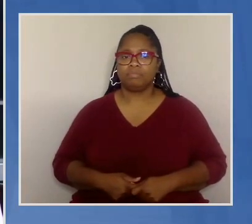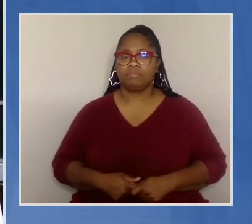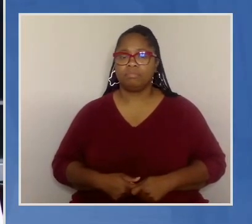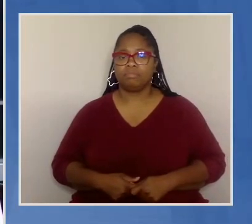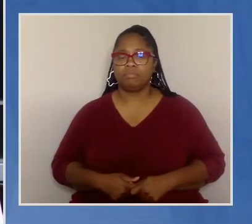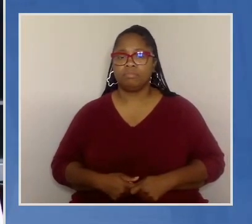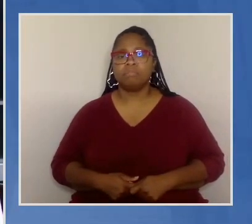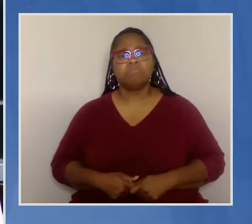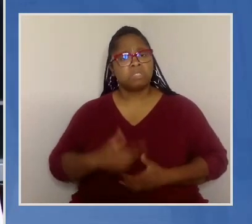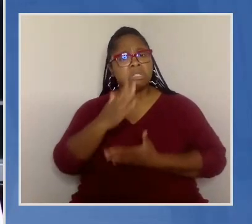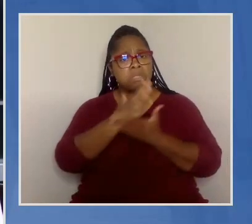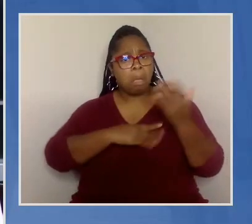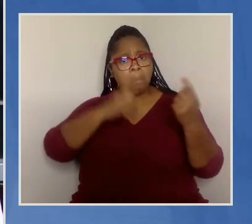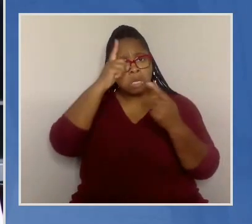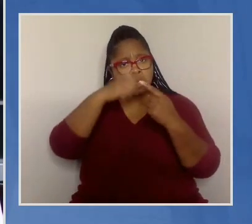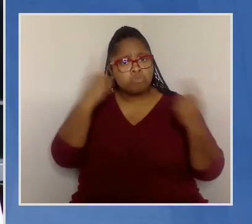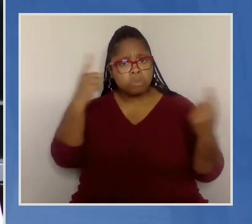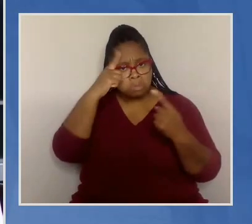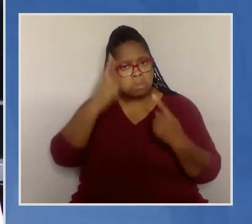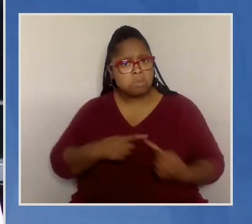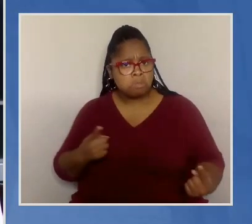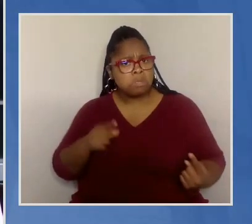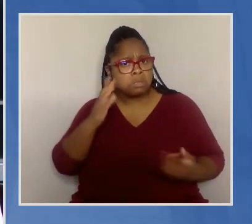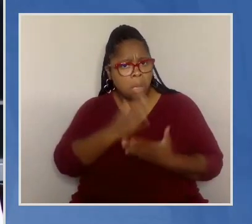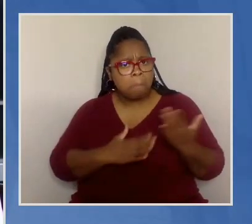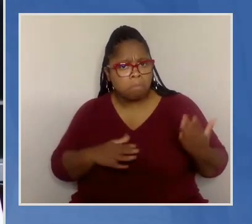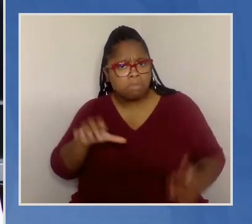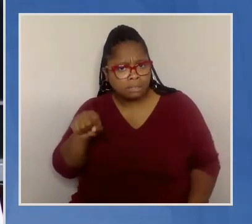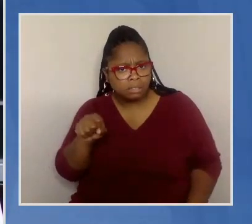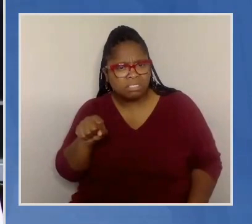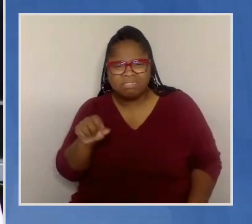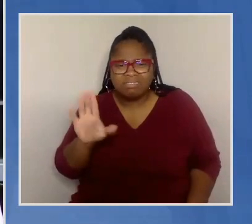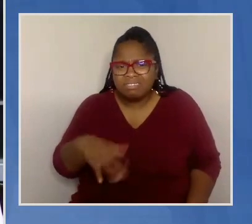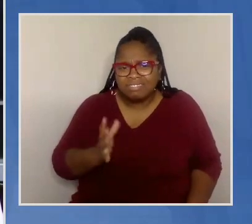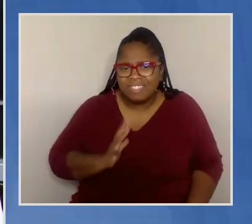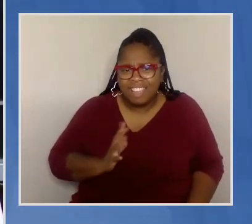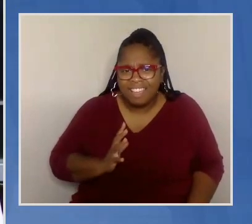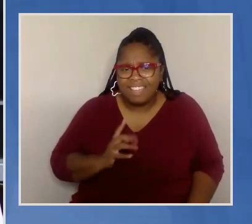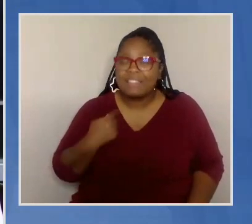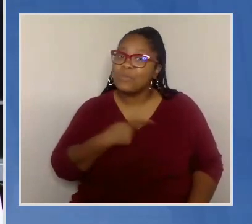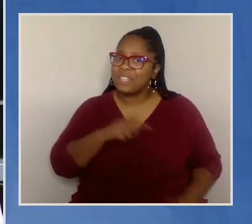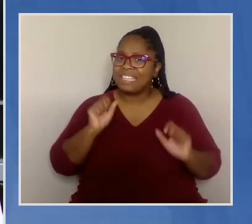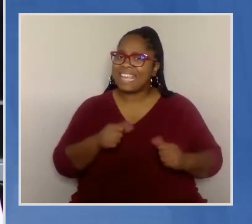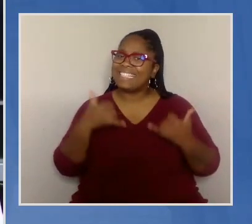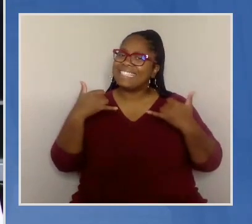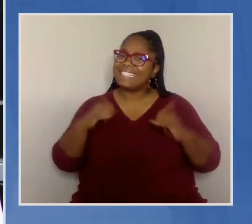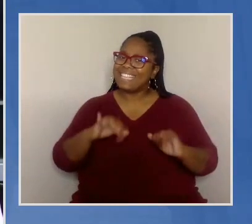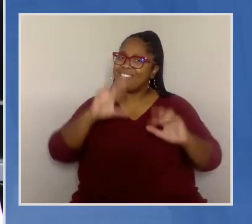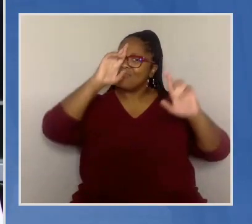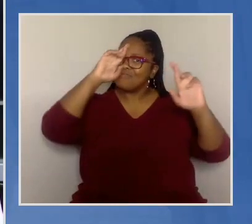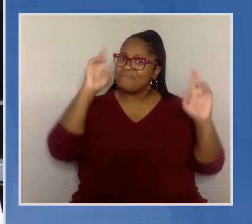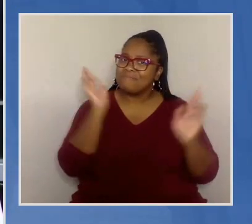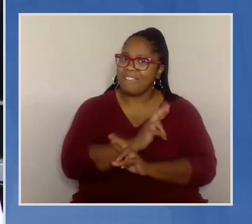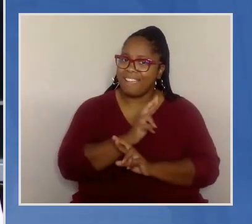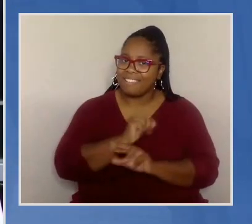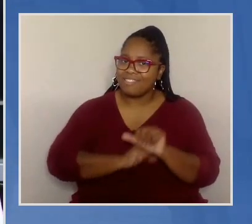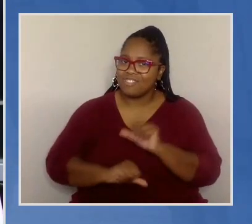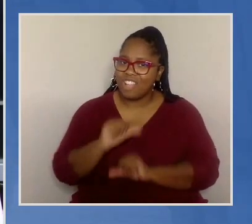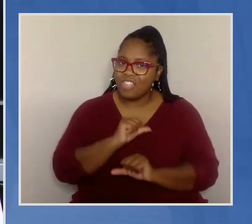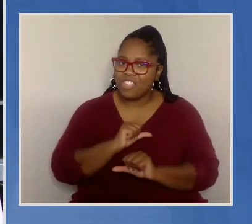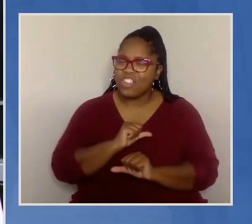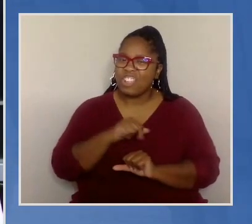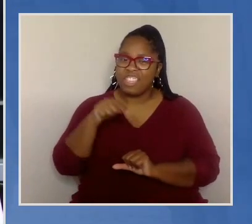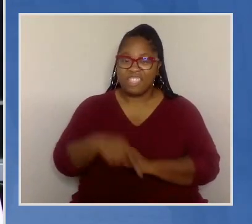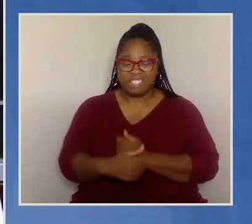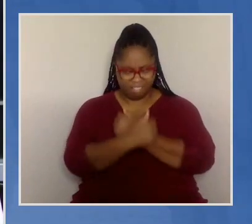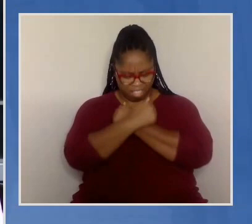We don't agree on everything, and we know we don't have to, but we can still respect each other